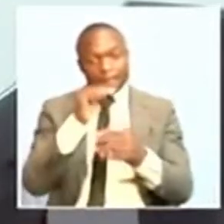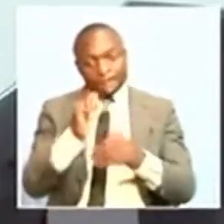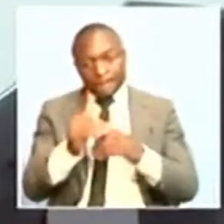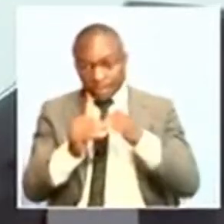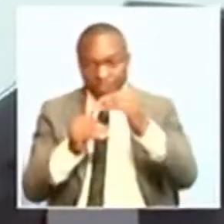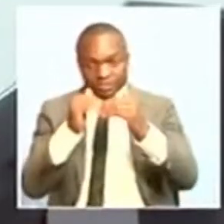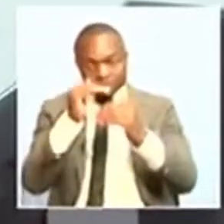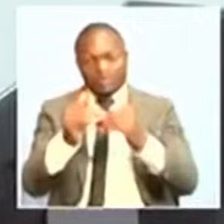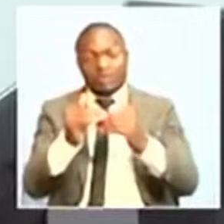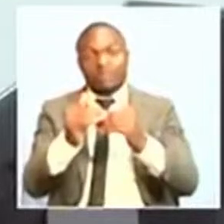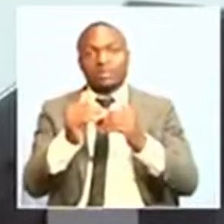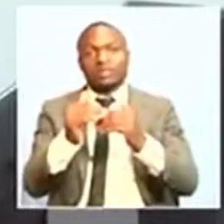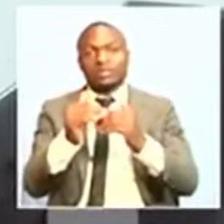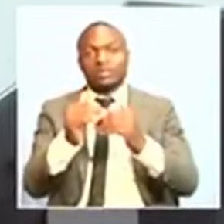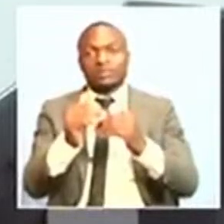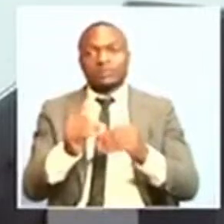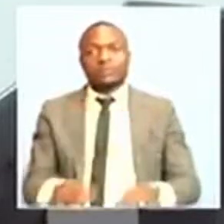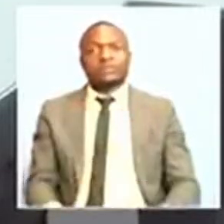were duly